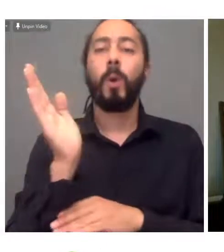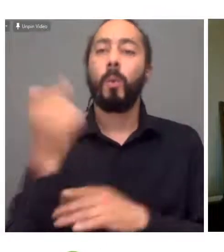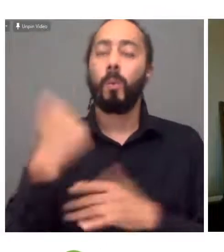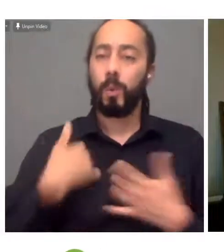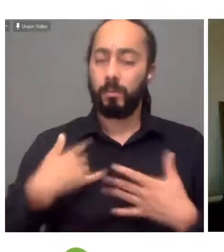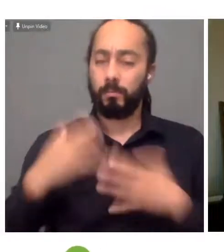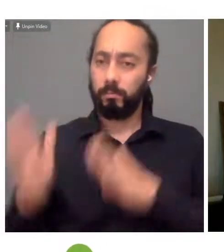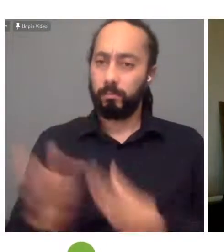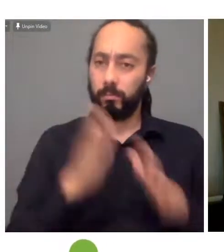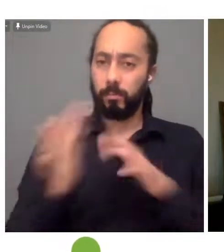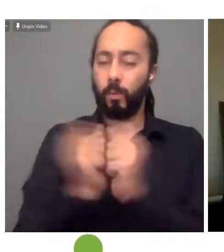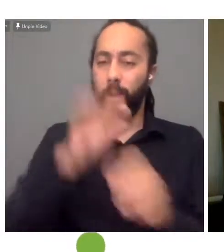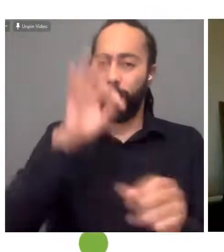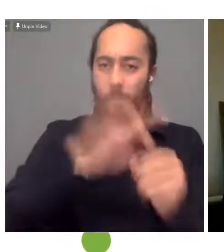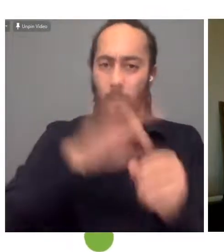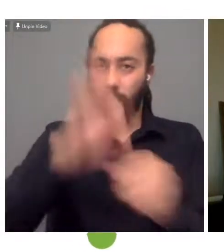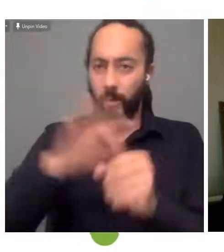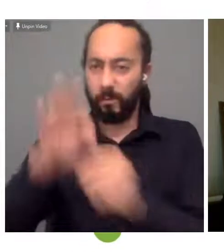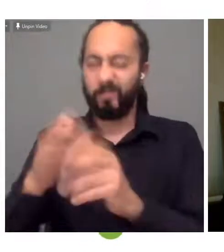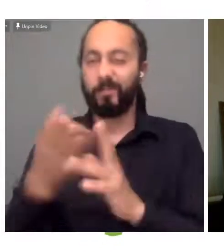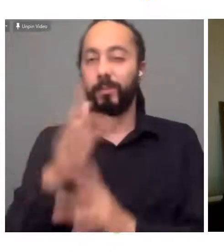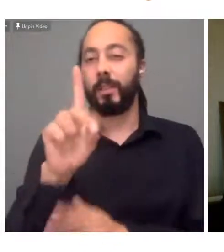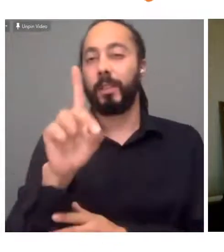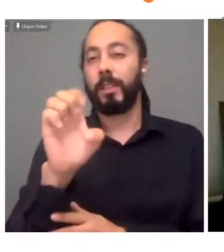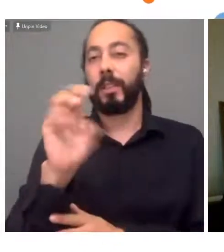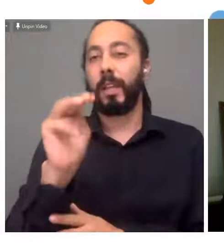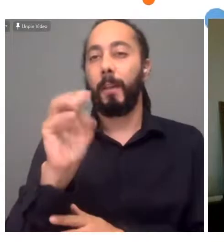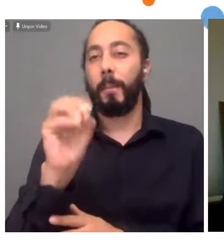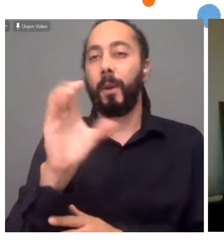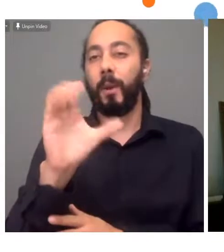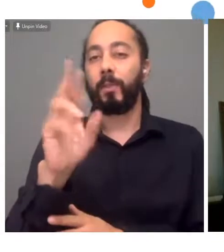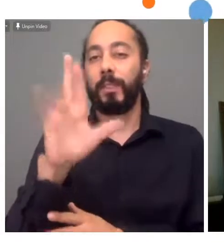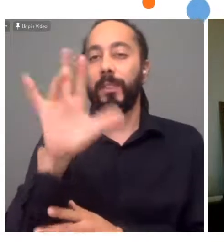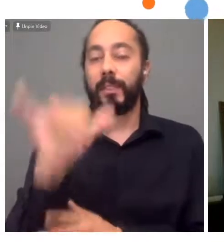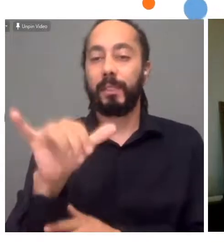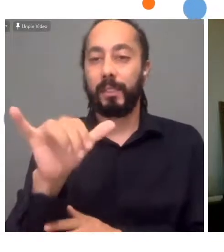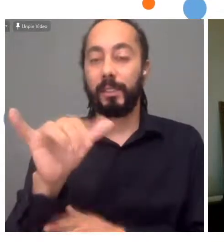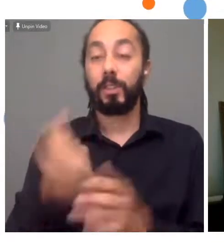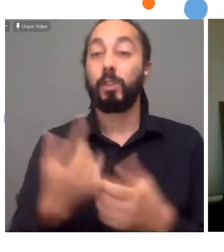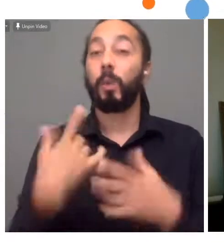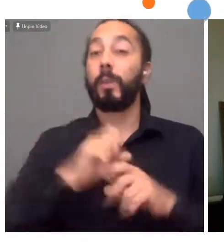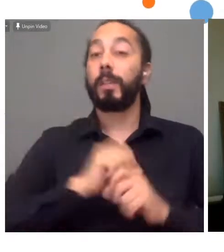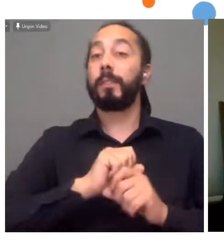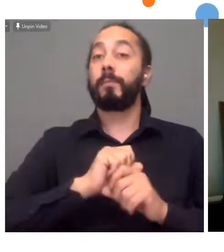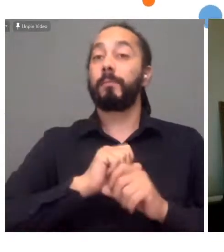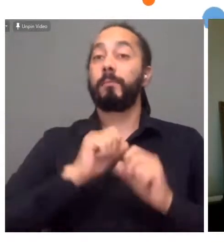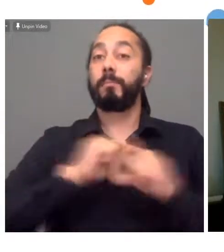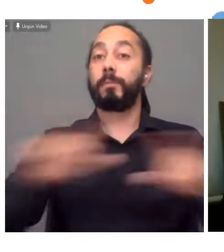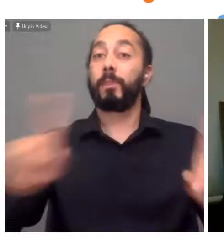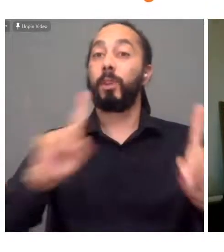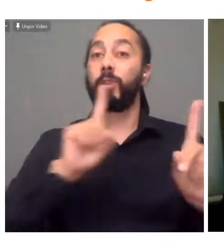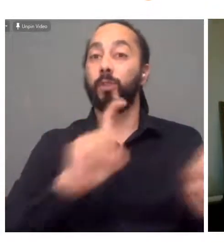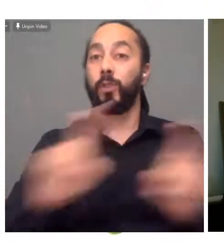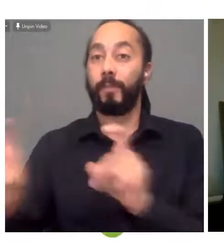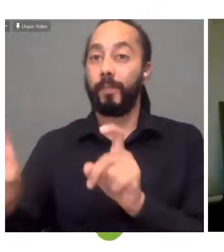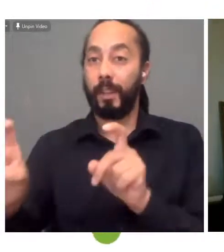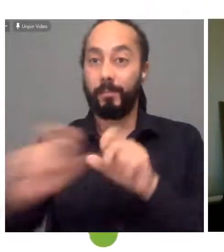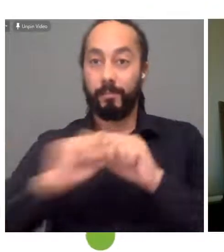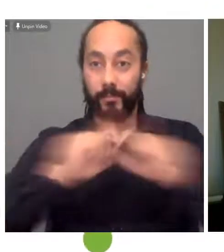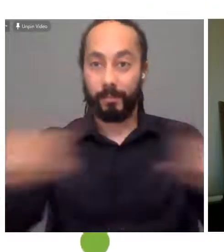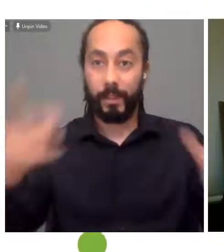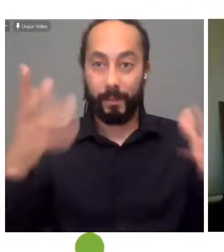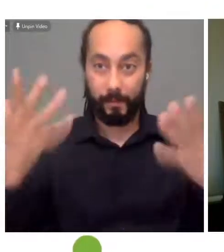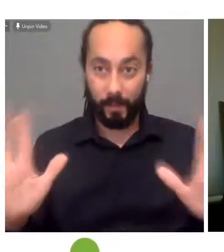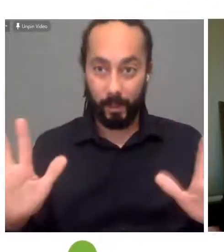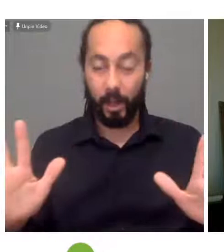a survey that many of you responded to, several hundred respondents actually. And we have themes that have been selected